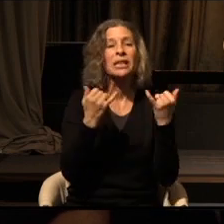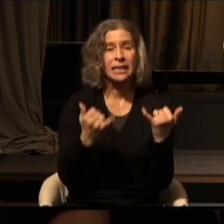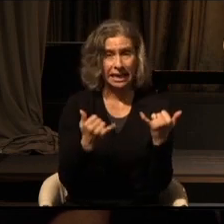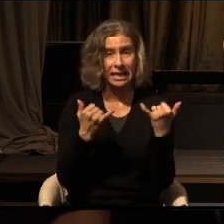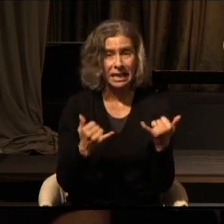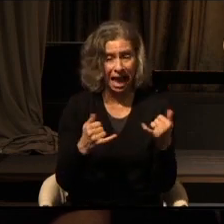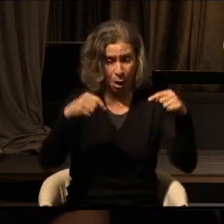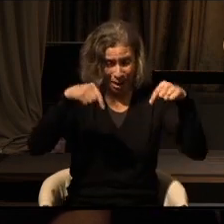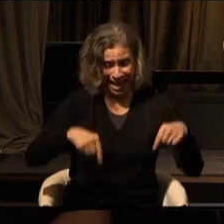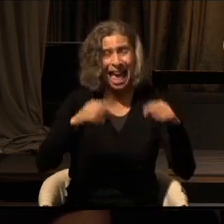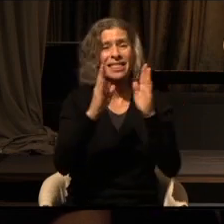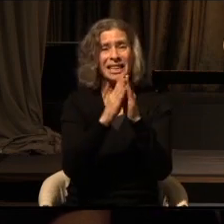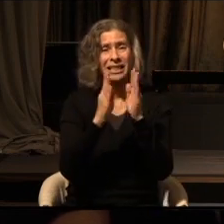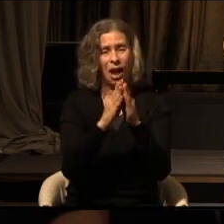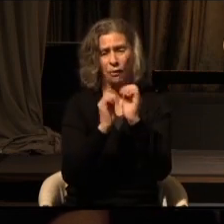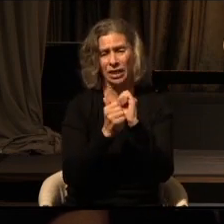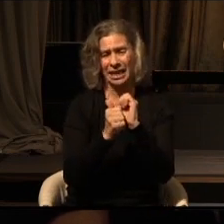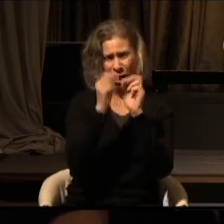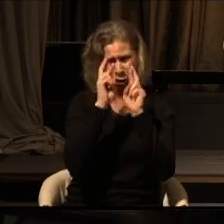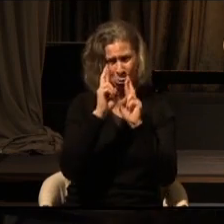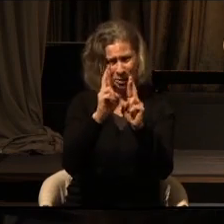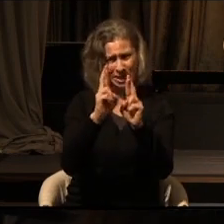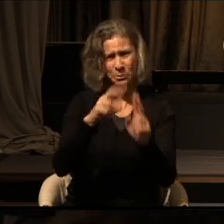this conference?